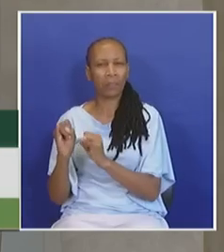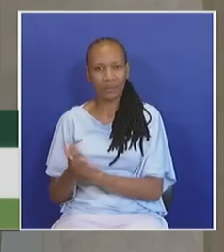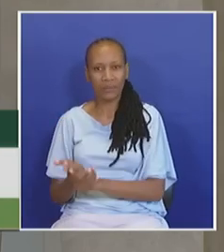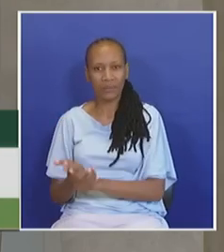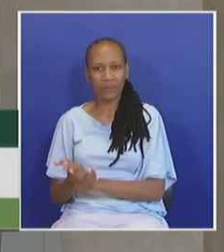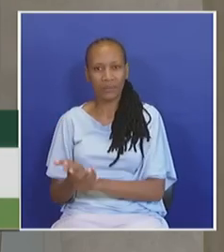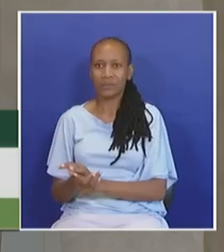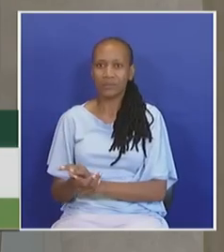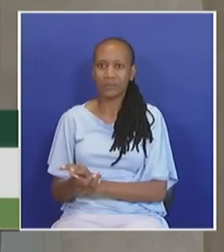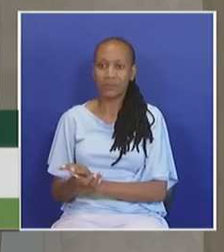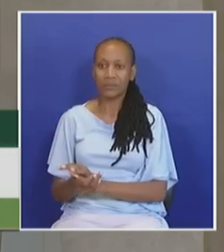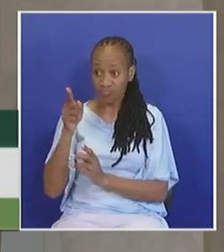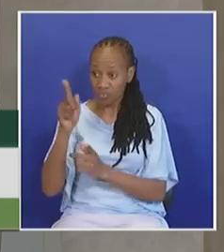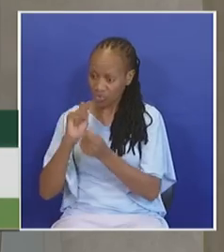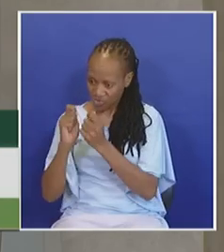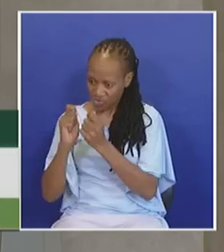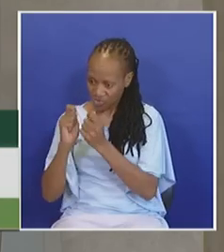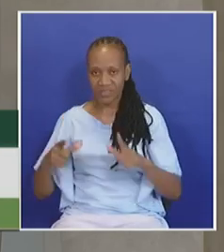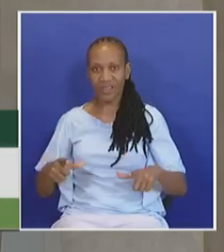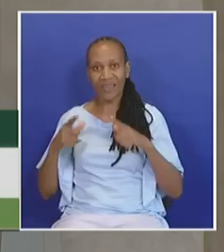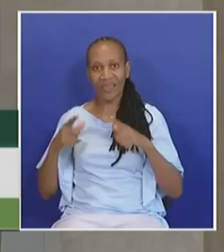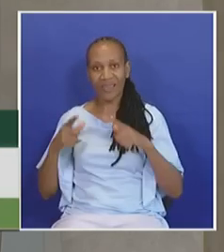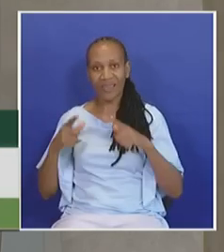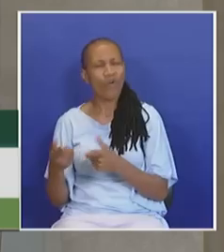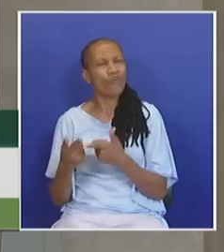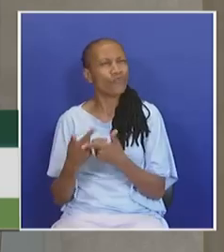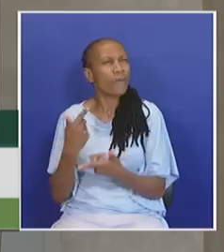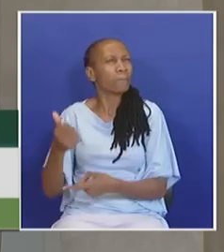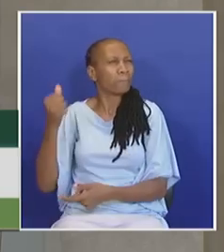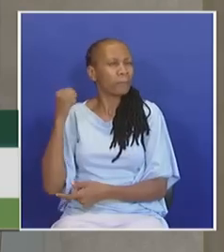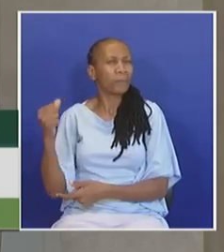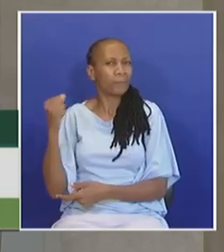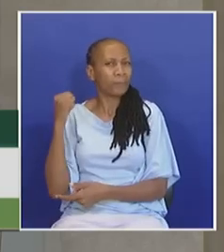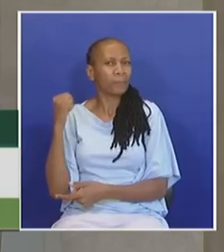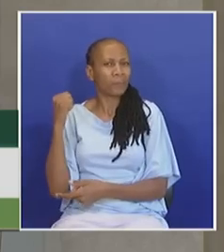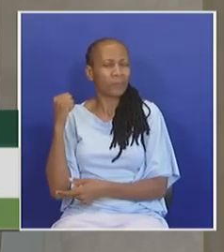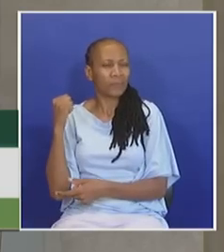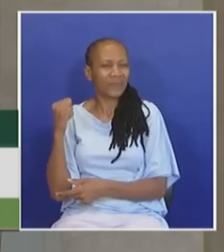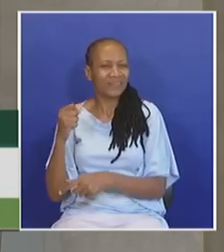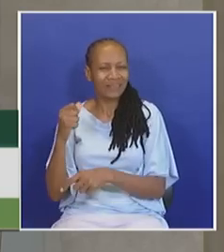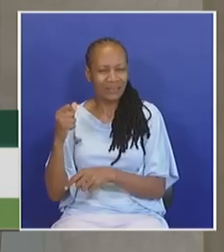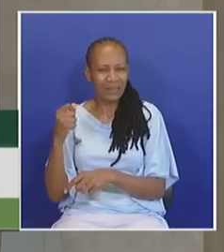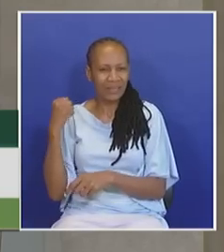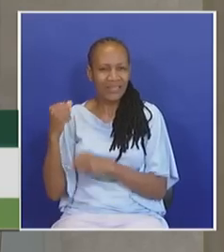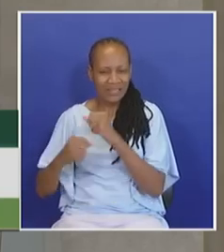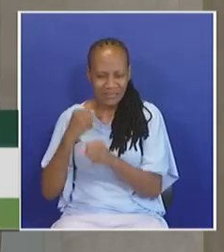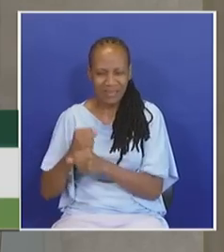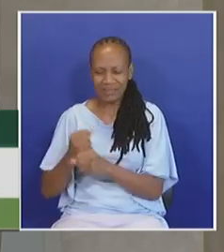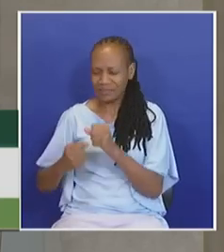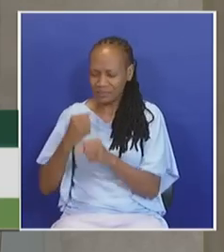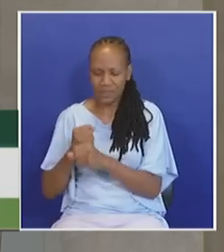imposed upon them from the days of their grandparents and